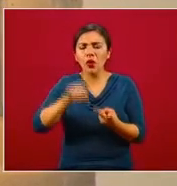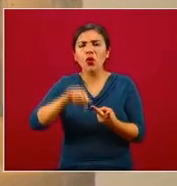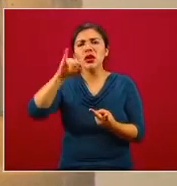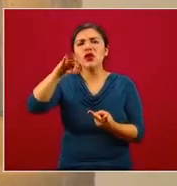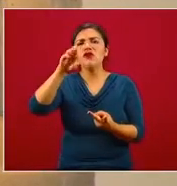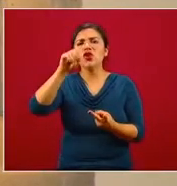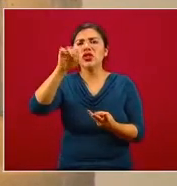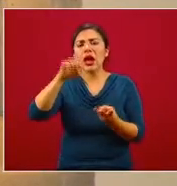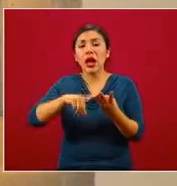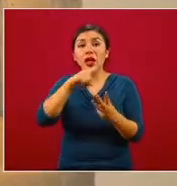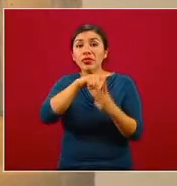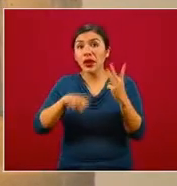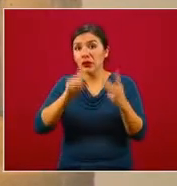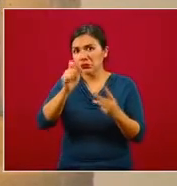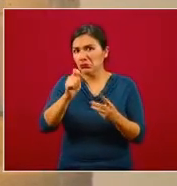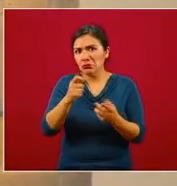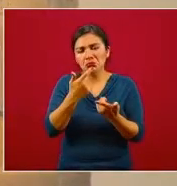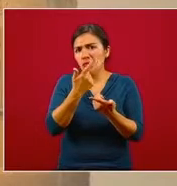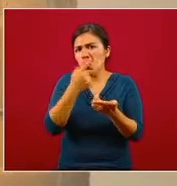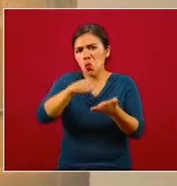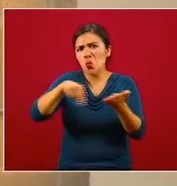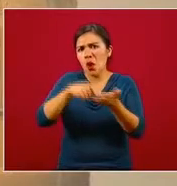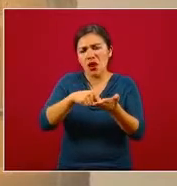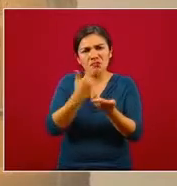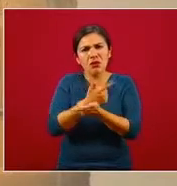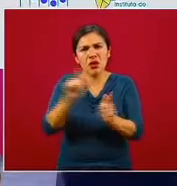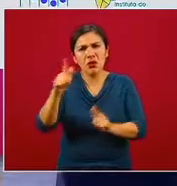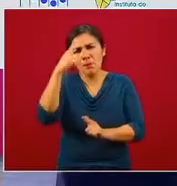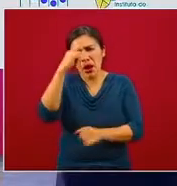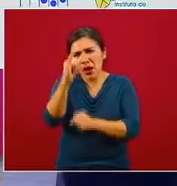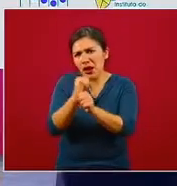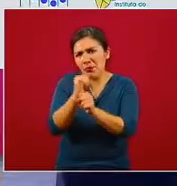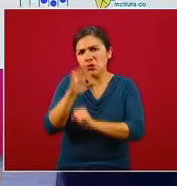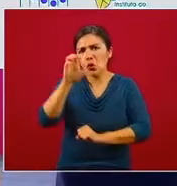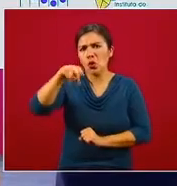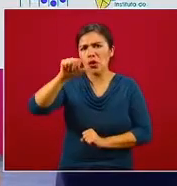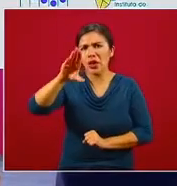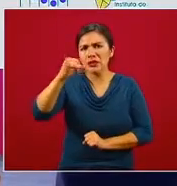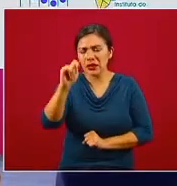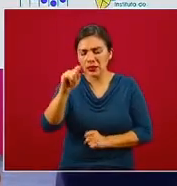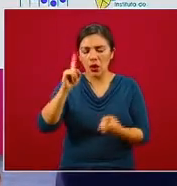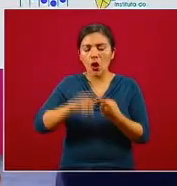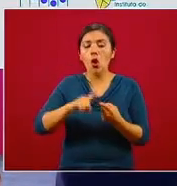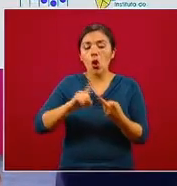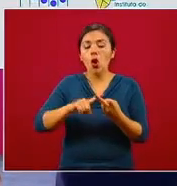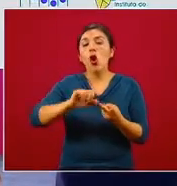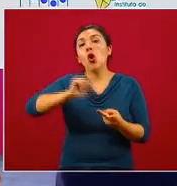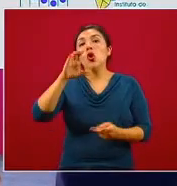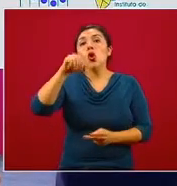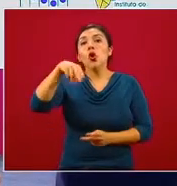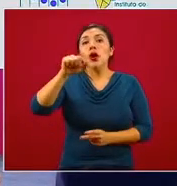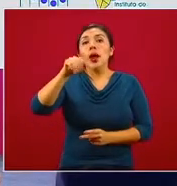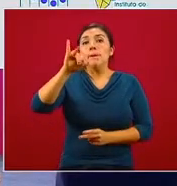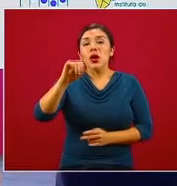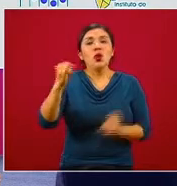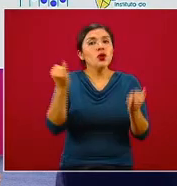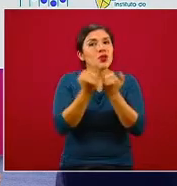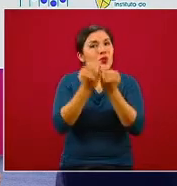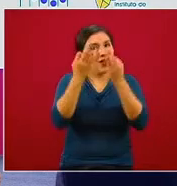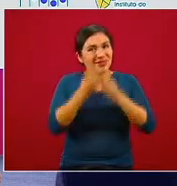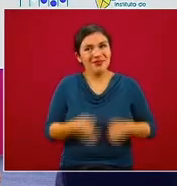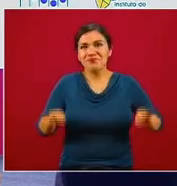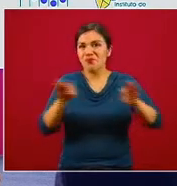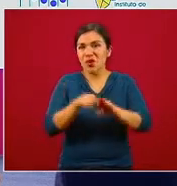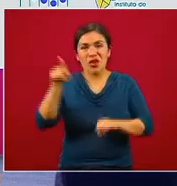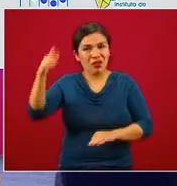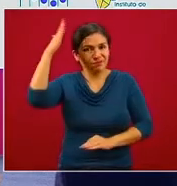These public centers like CIMAT Infotech are some of the